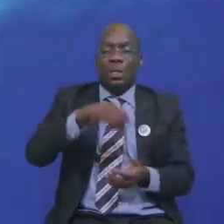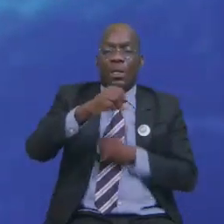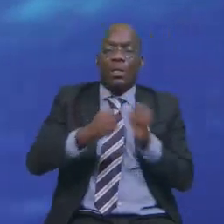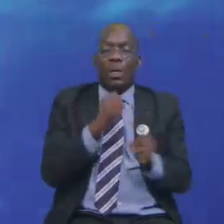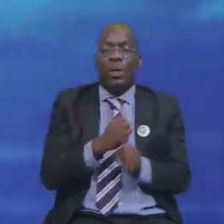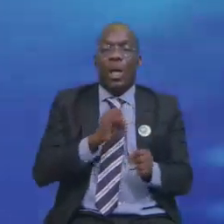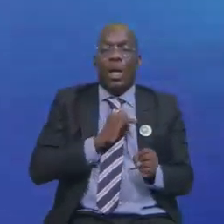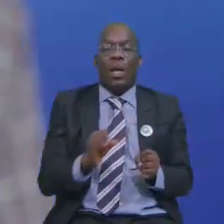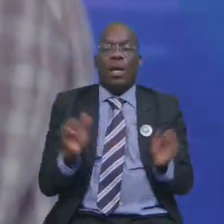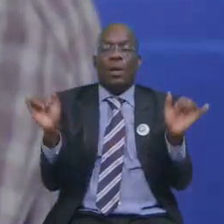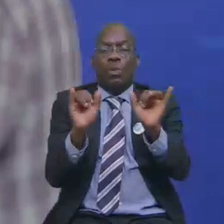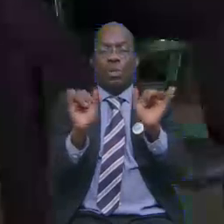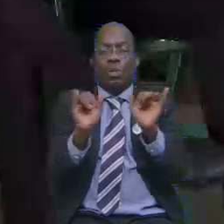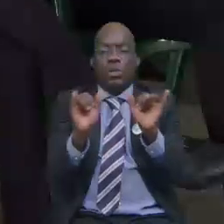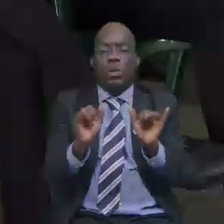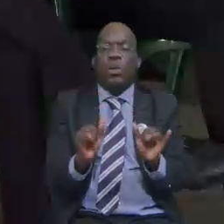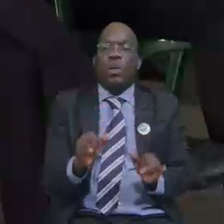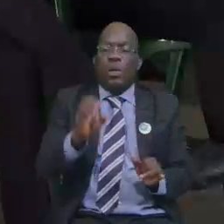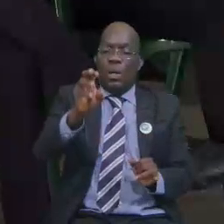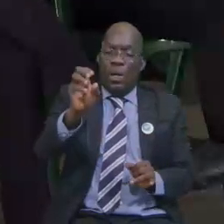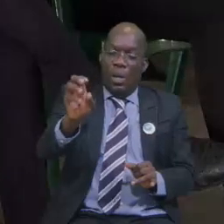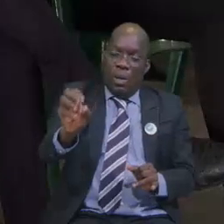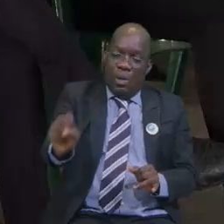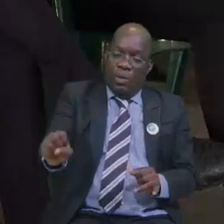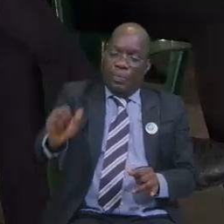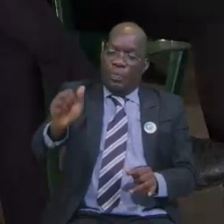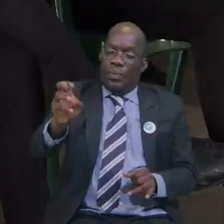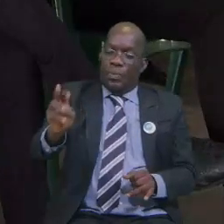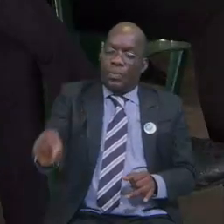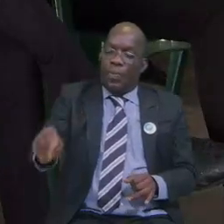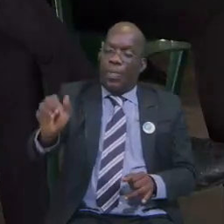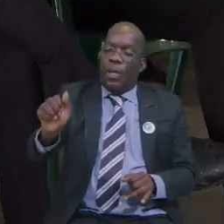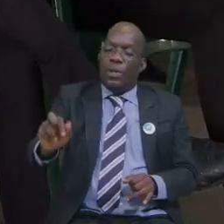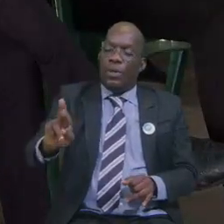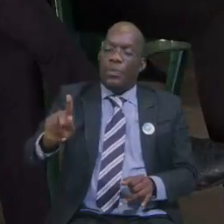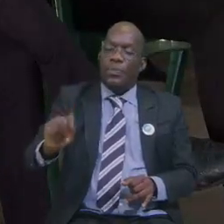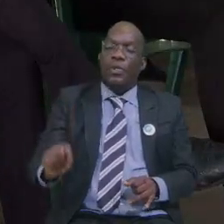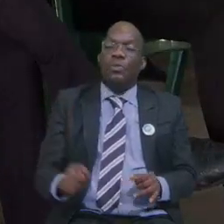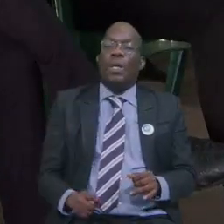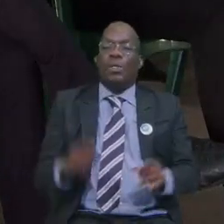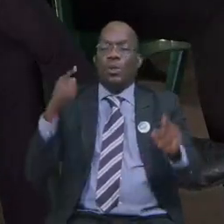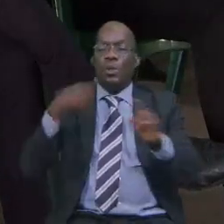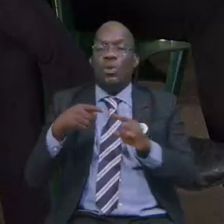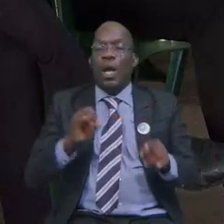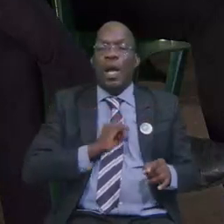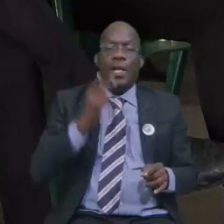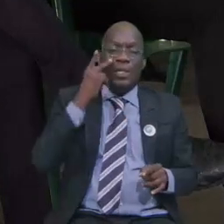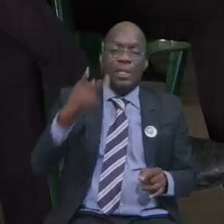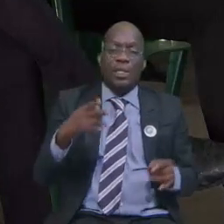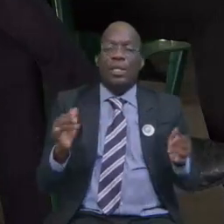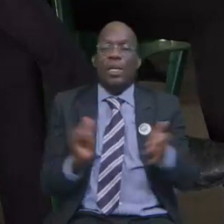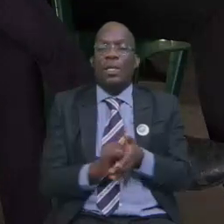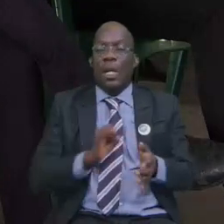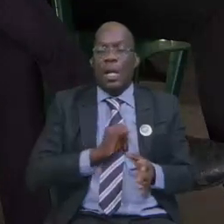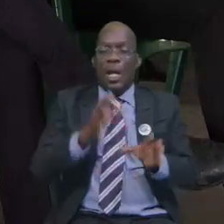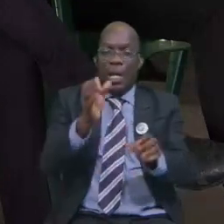measuring smart goals. I am measuring them. I'm seeing that I achieve the